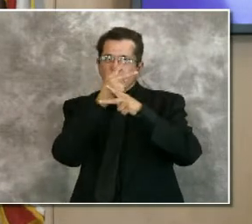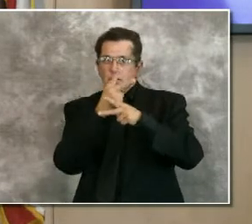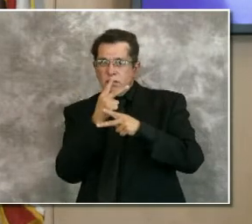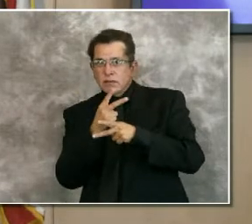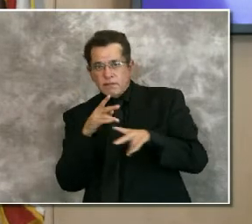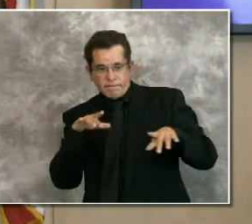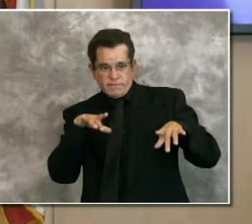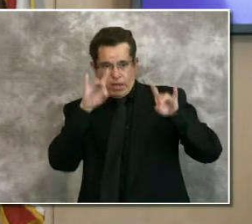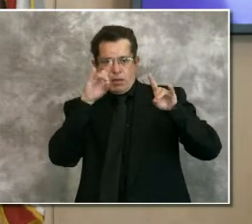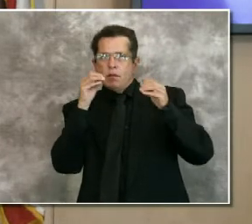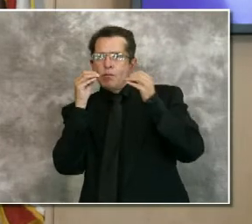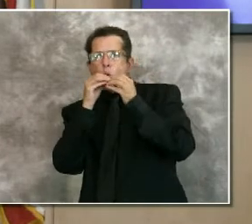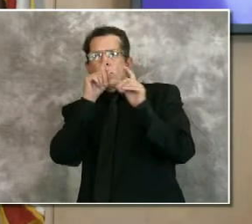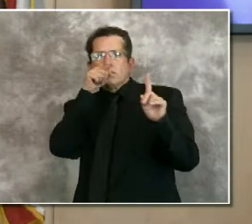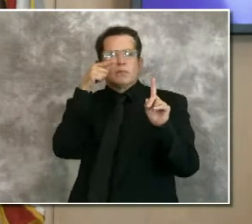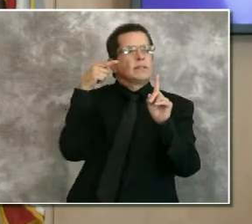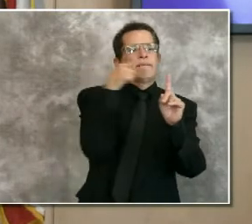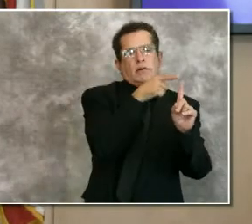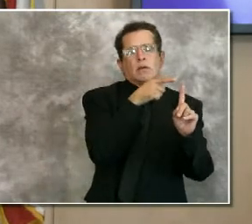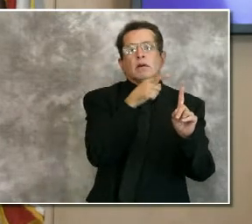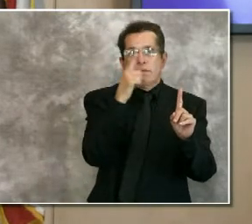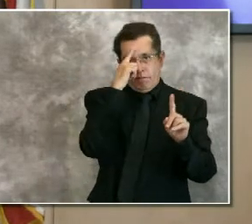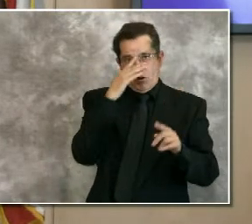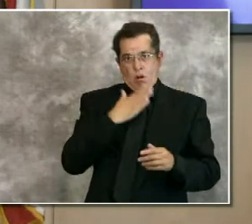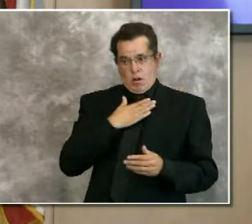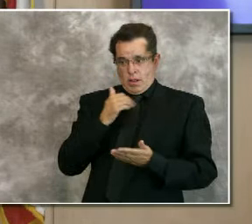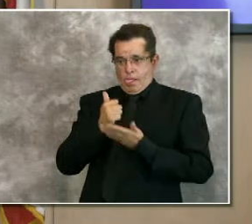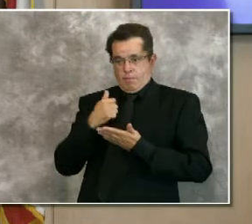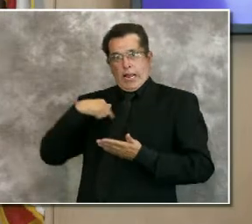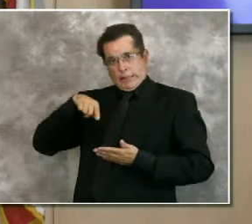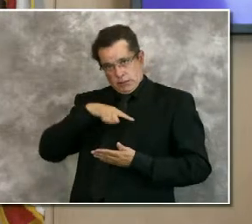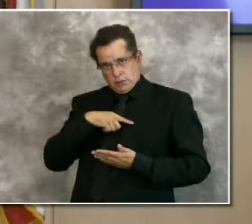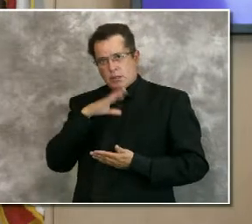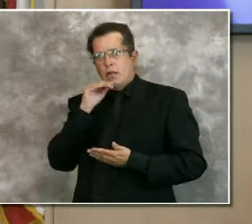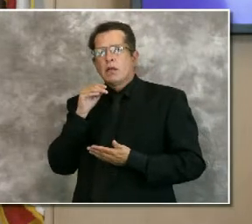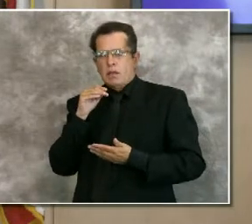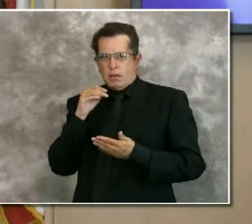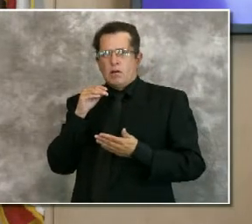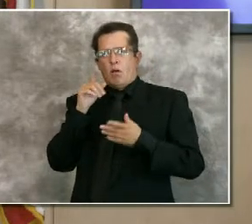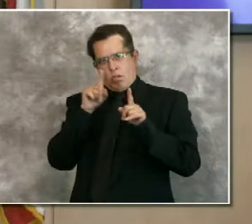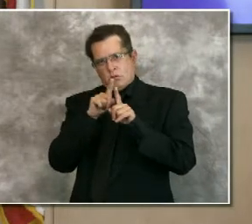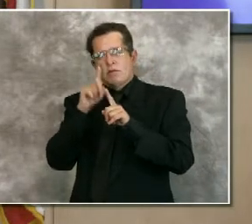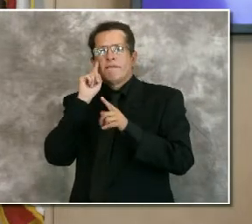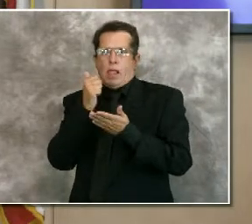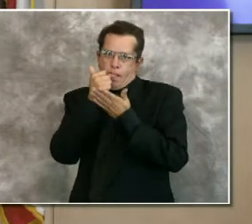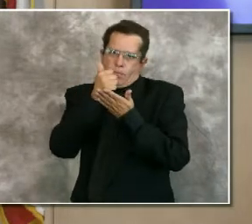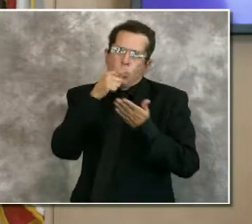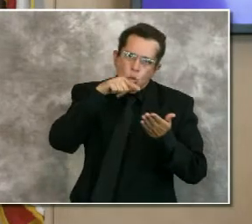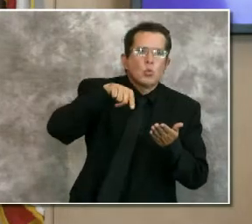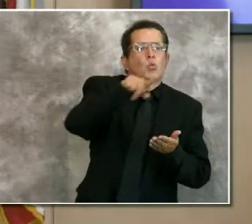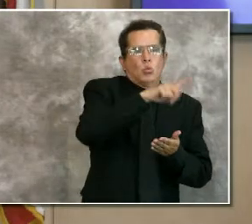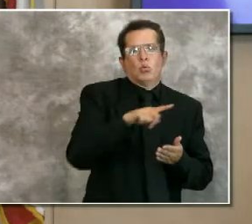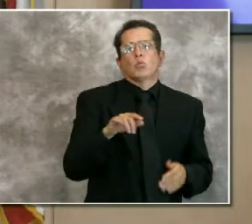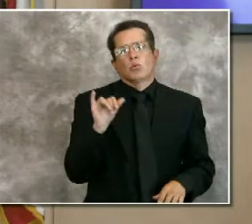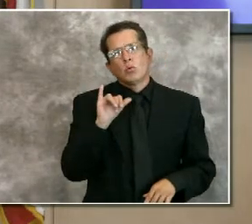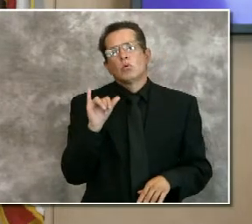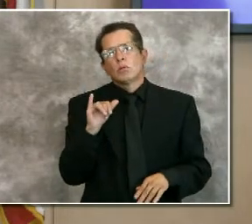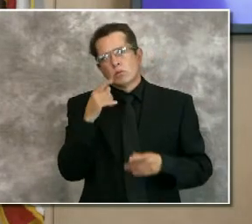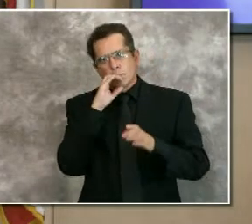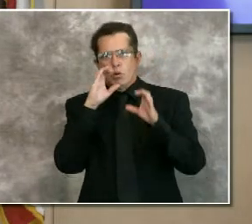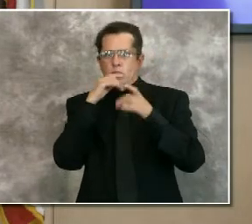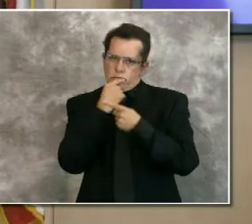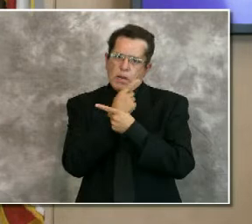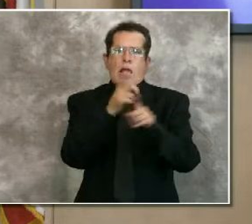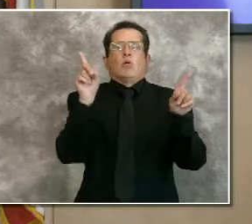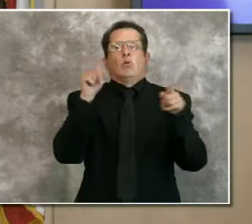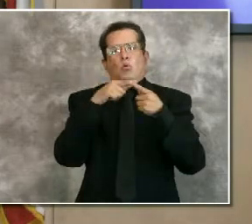that are very specific, drill down, both for our purposes epidemiologically, but also for your information to communicate to the public